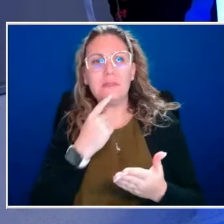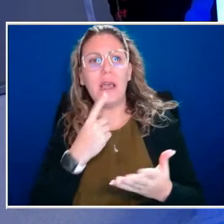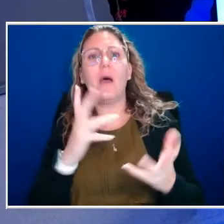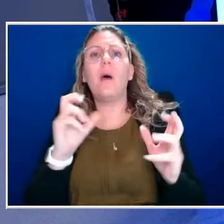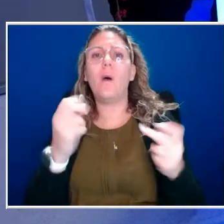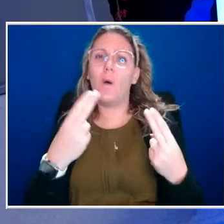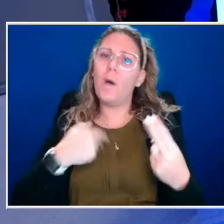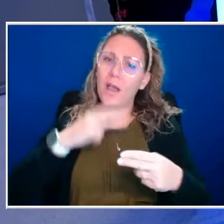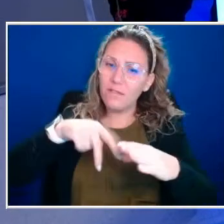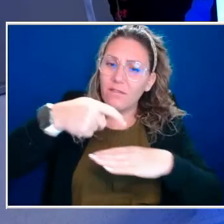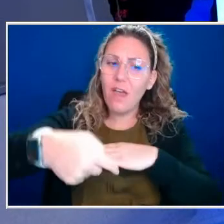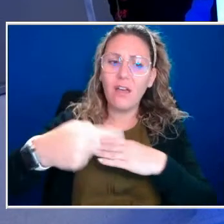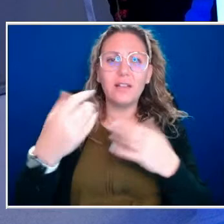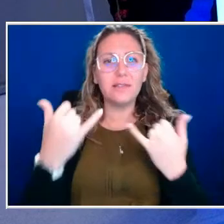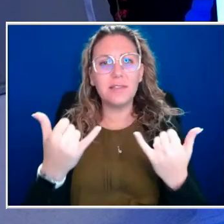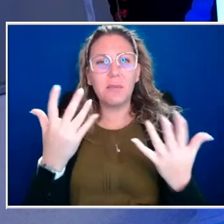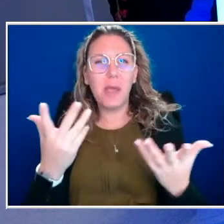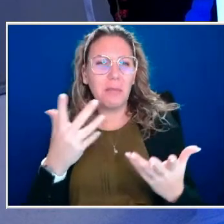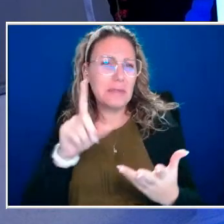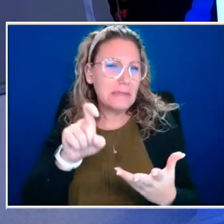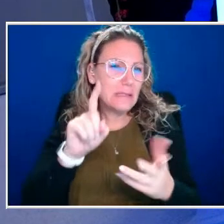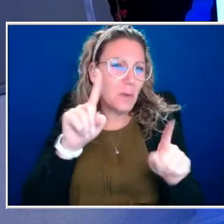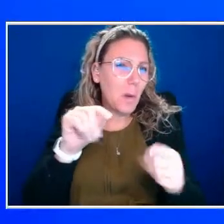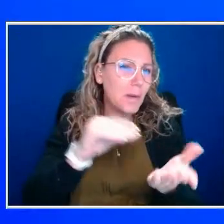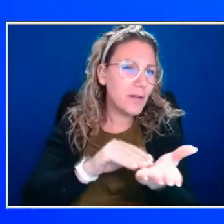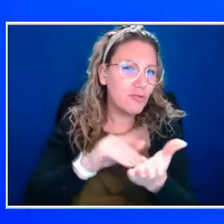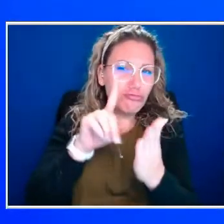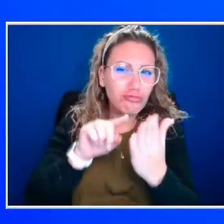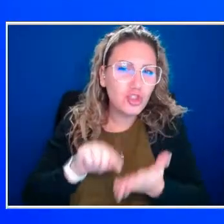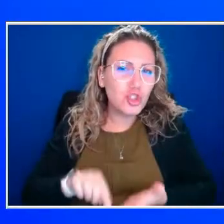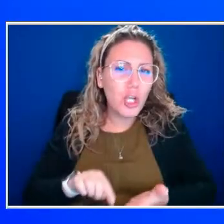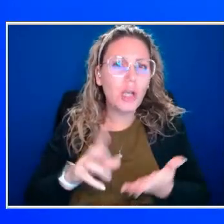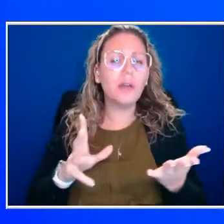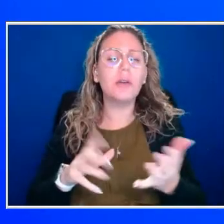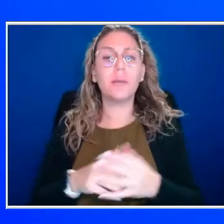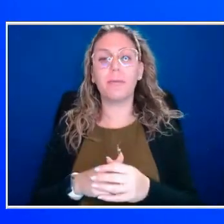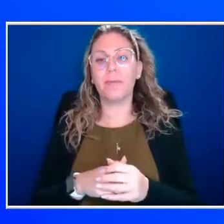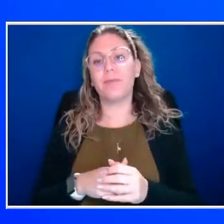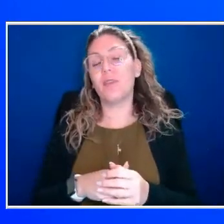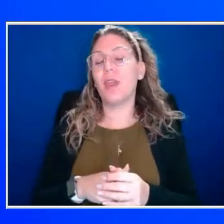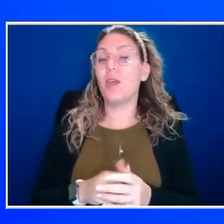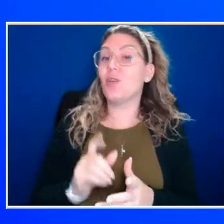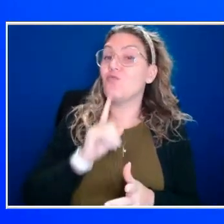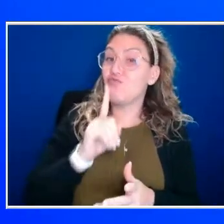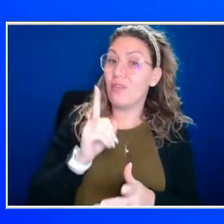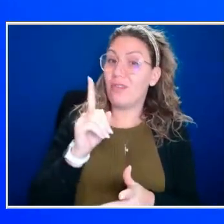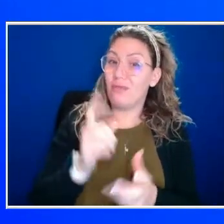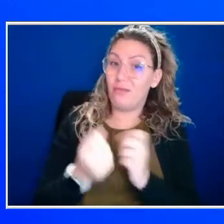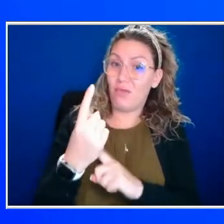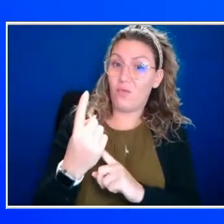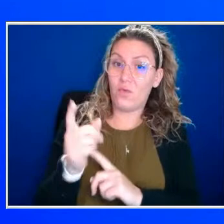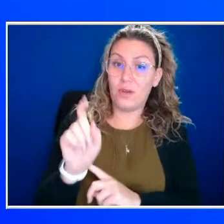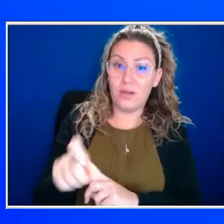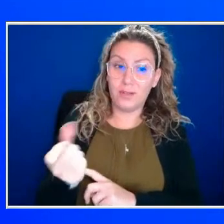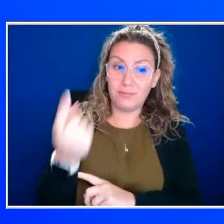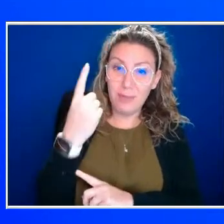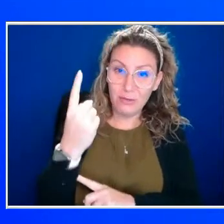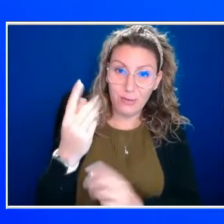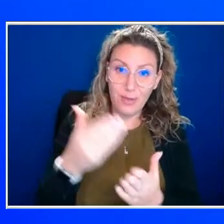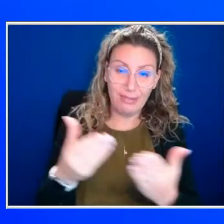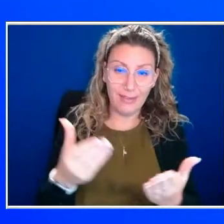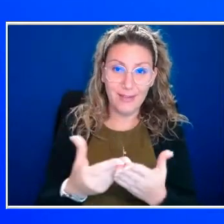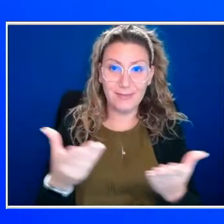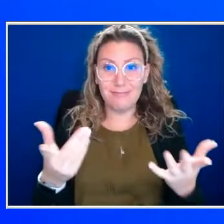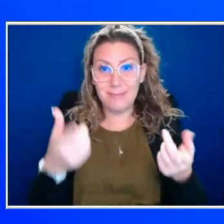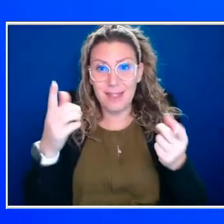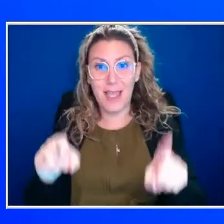maybe they need to be checked on? Yeah, you know, everybody really just needs to understand these things happen. They happen when we're